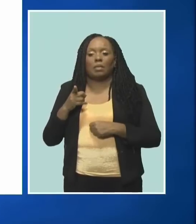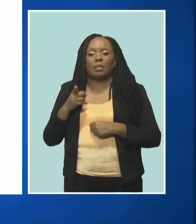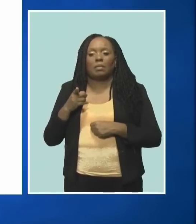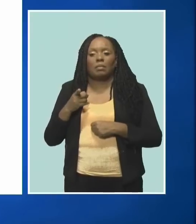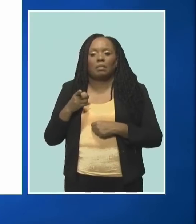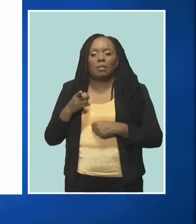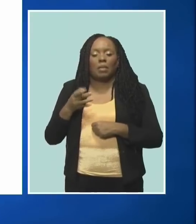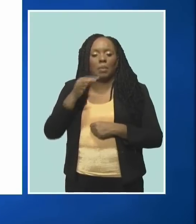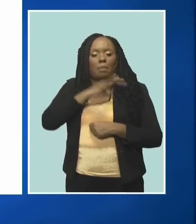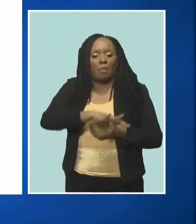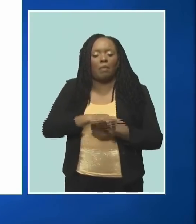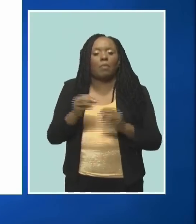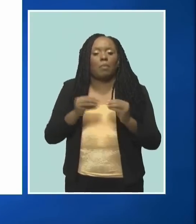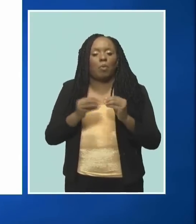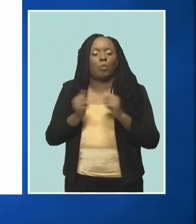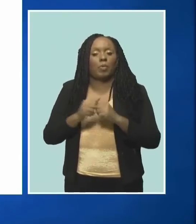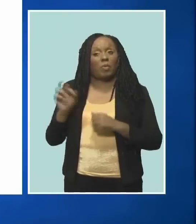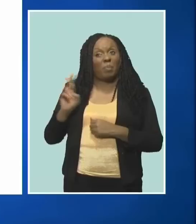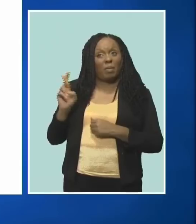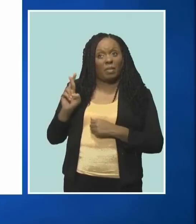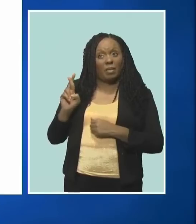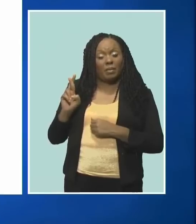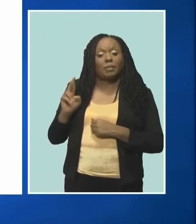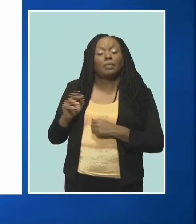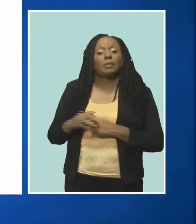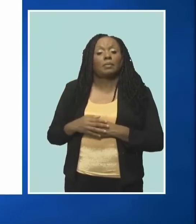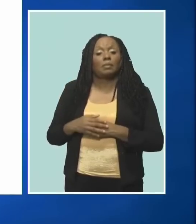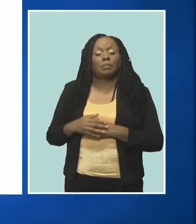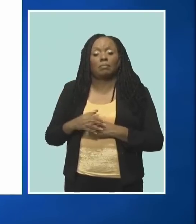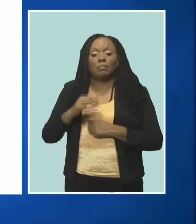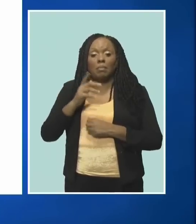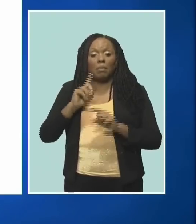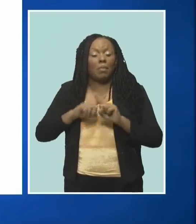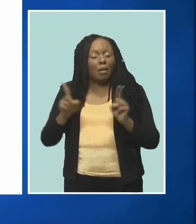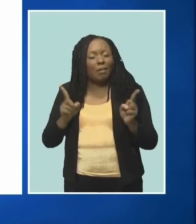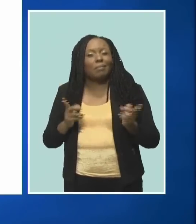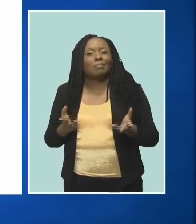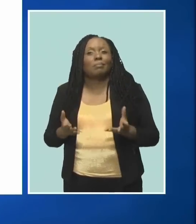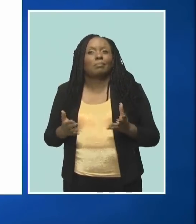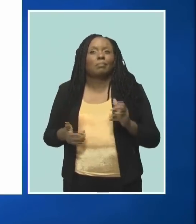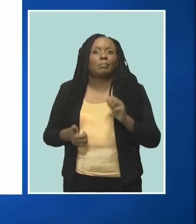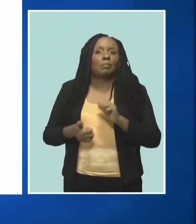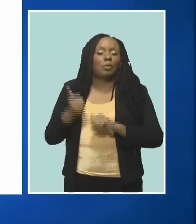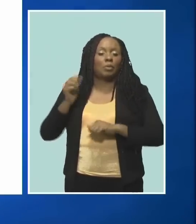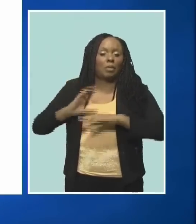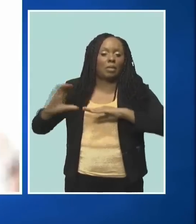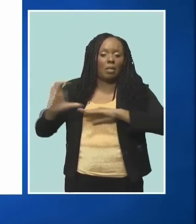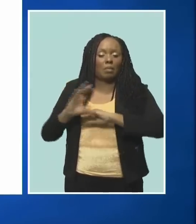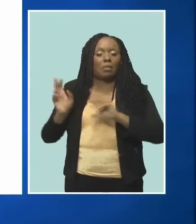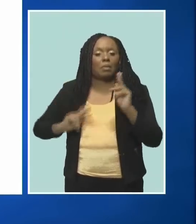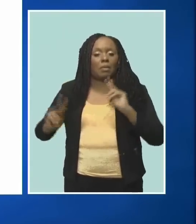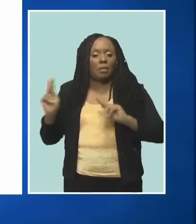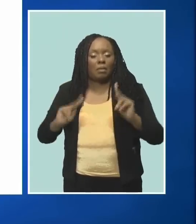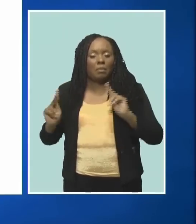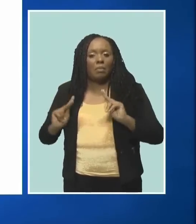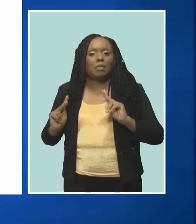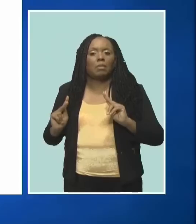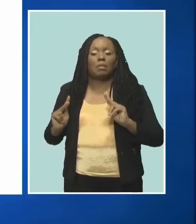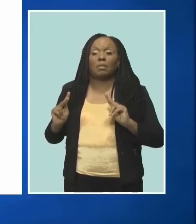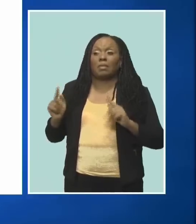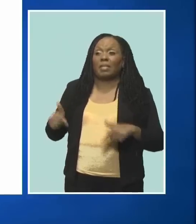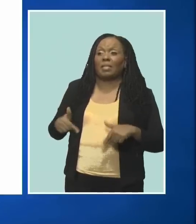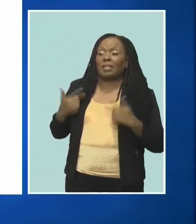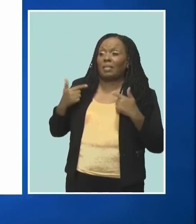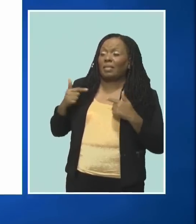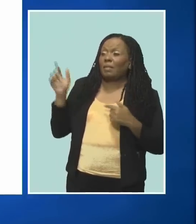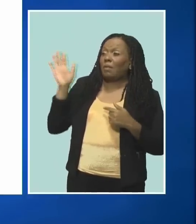Republicans than under the Democrats. The irony is that the vast majority of Caribbean people in the diaspora and so on would always